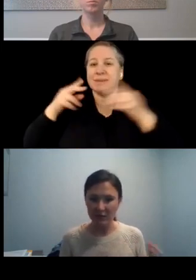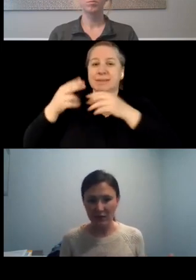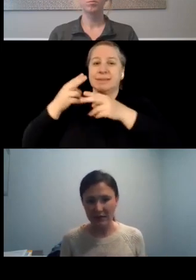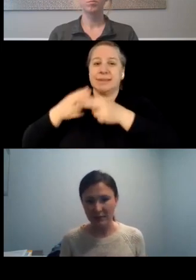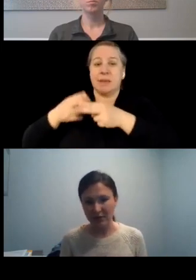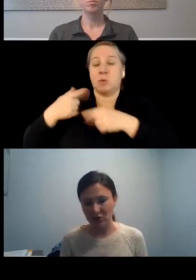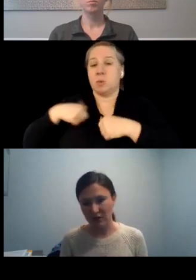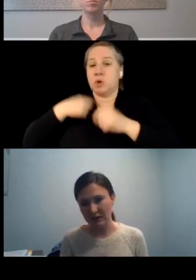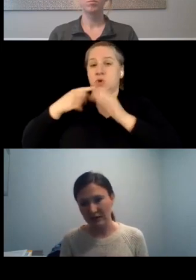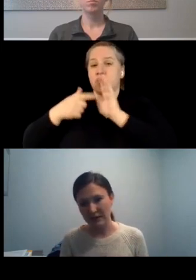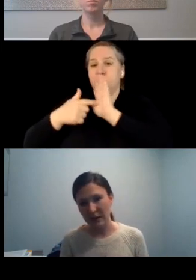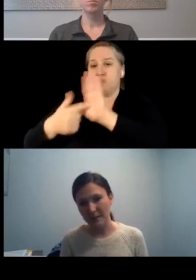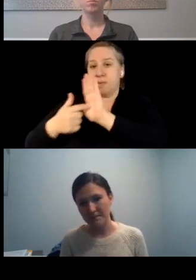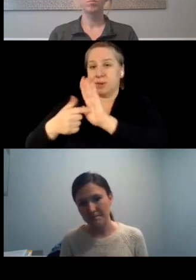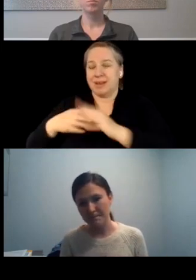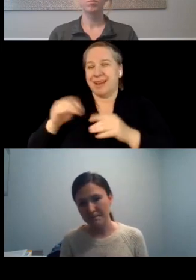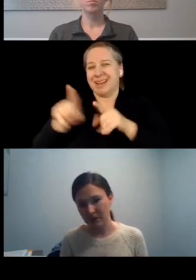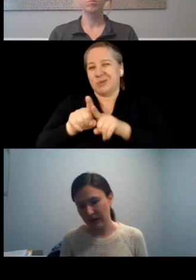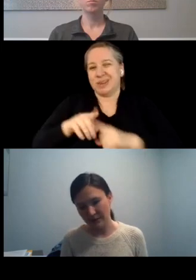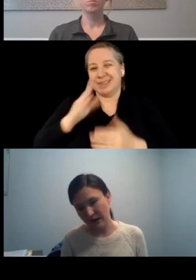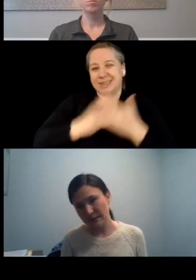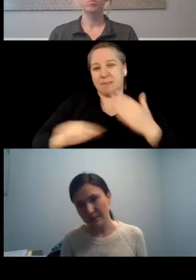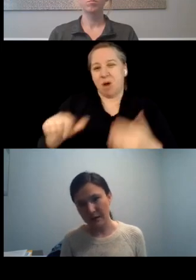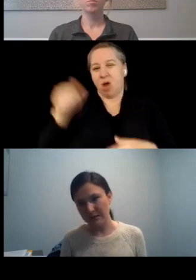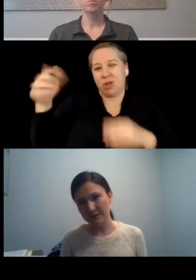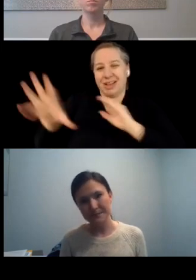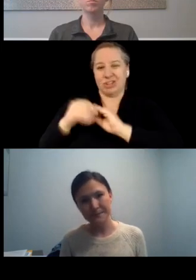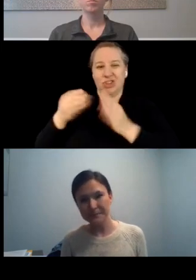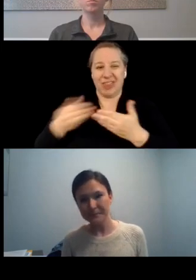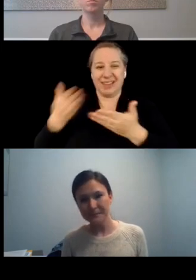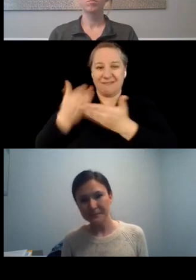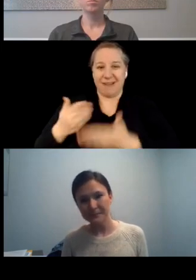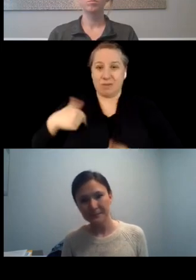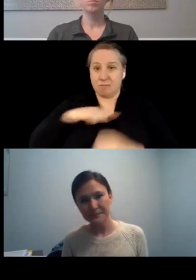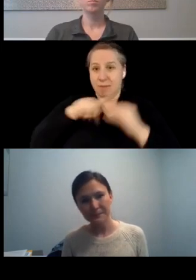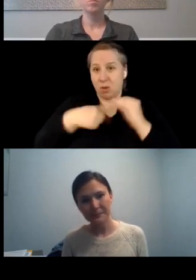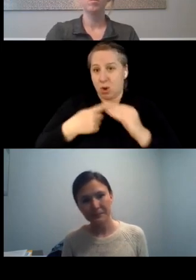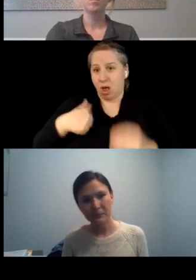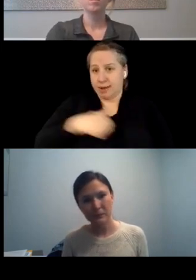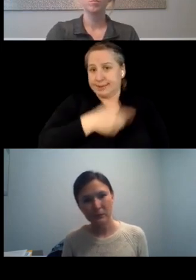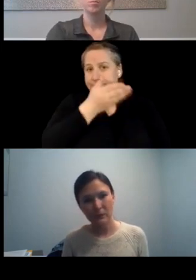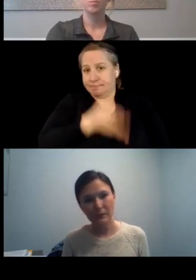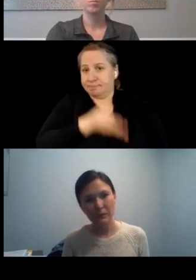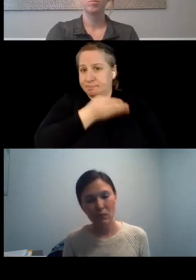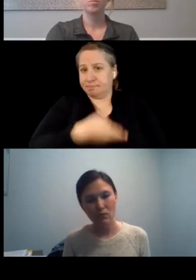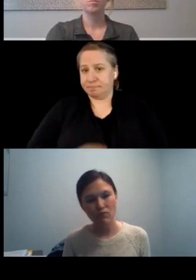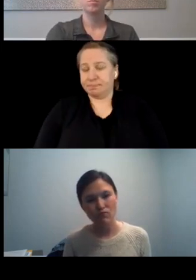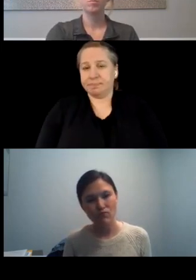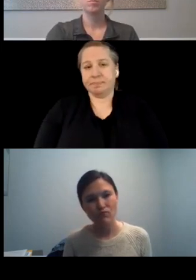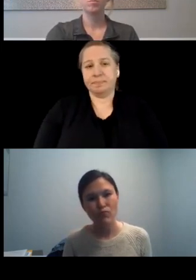perspective, as well as some additional things, kind of facts about us.